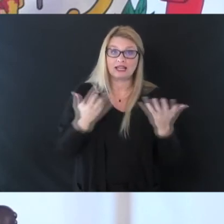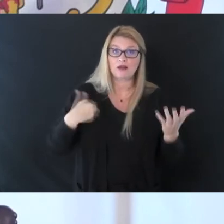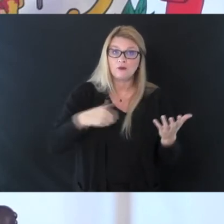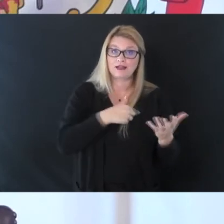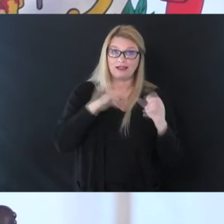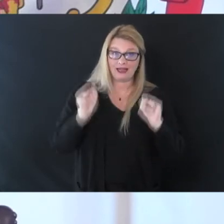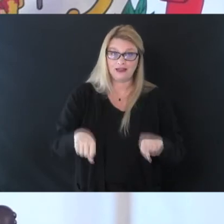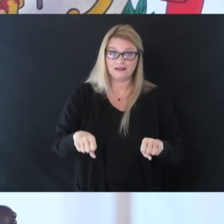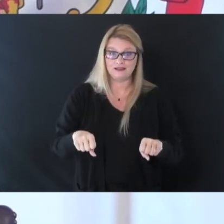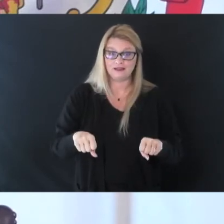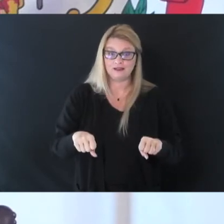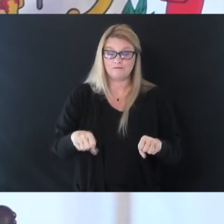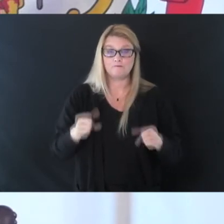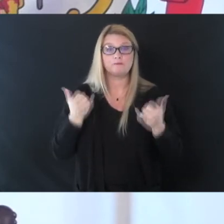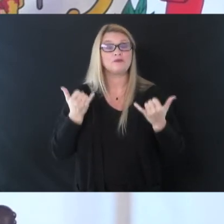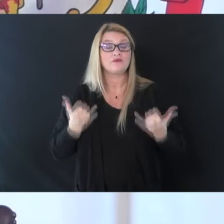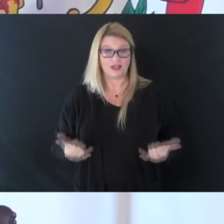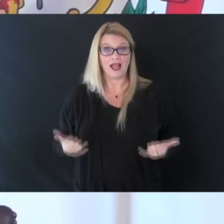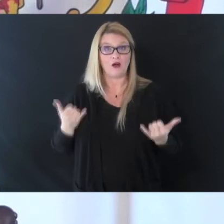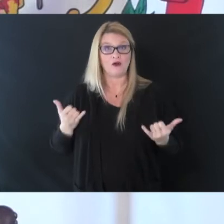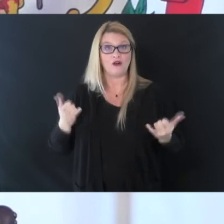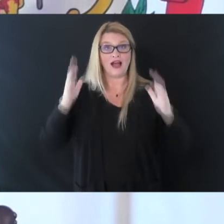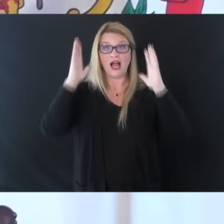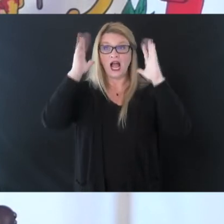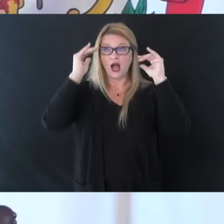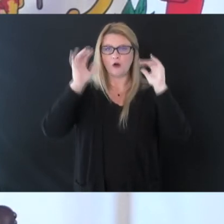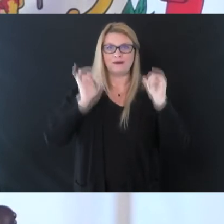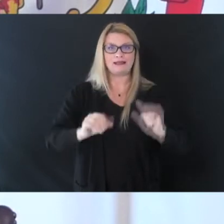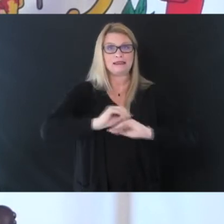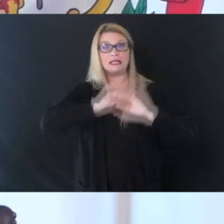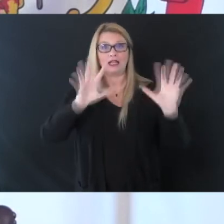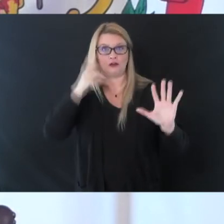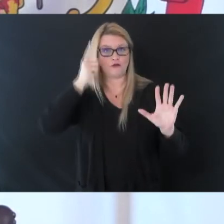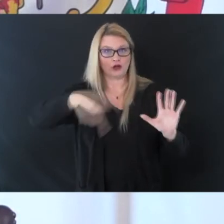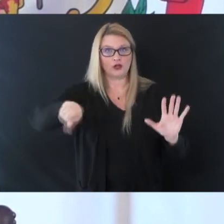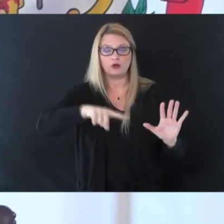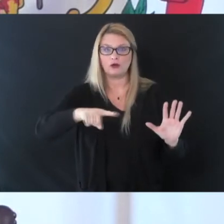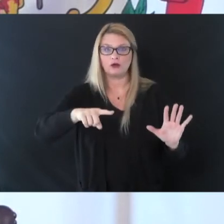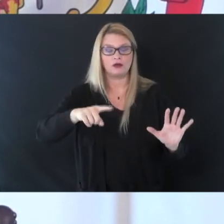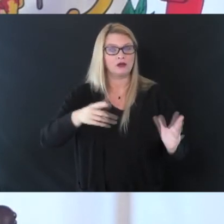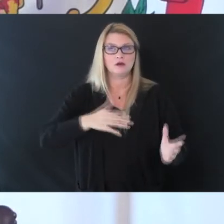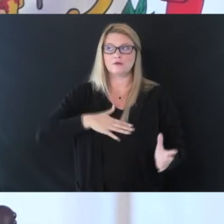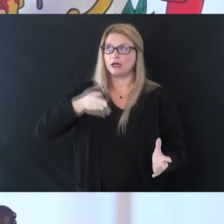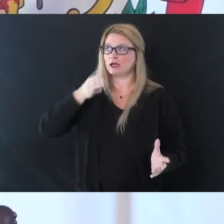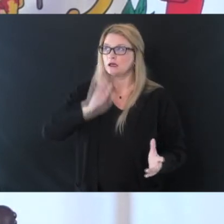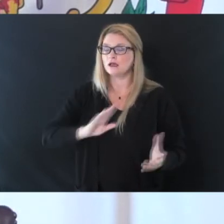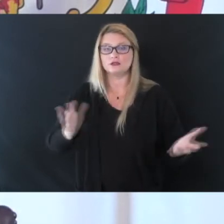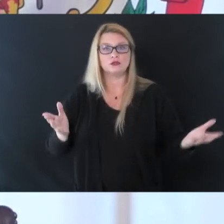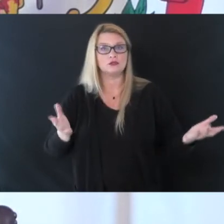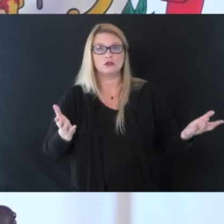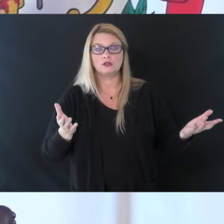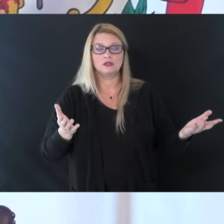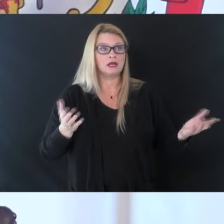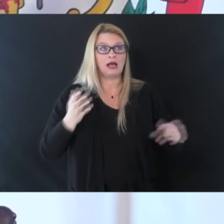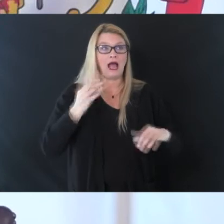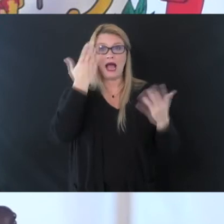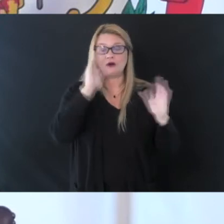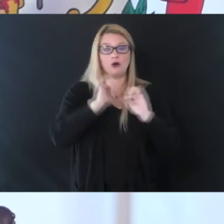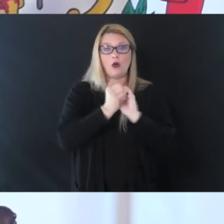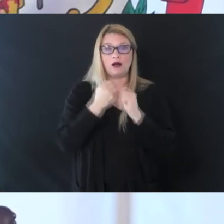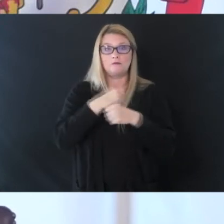do. Now, I hope we've cleaned that up. My goodness, if we can't, if we haven't, I don't know how to make it any